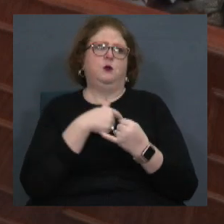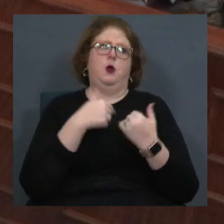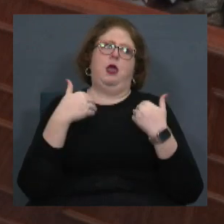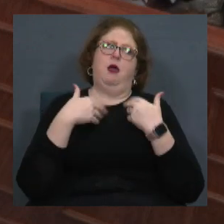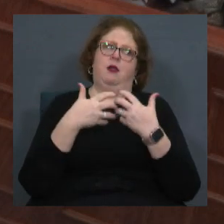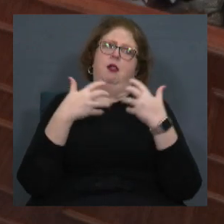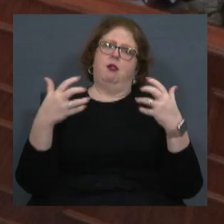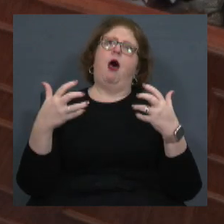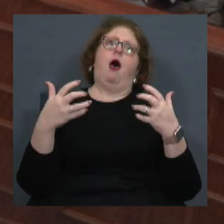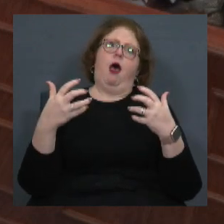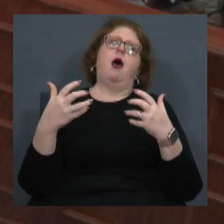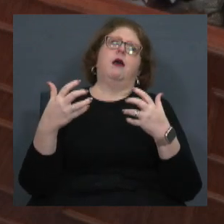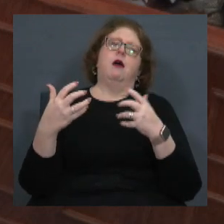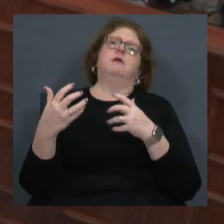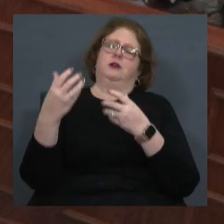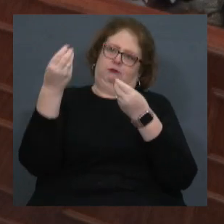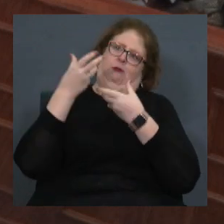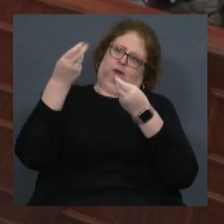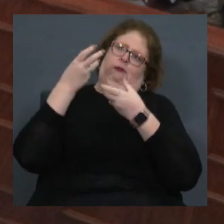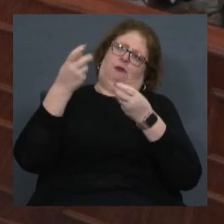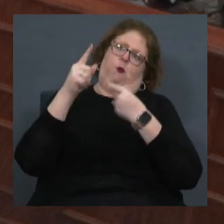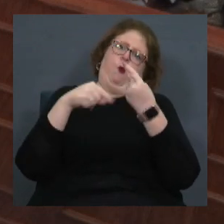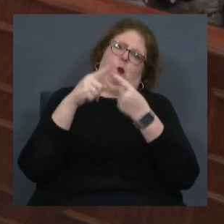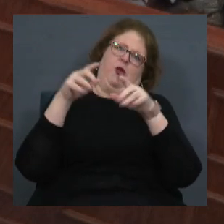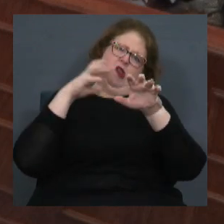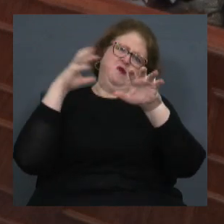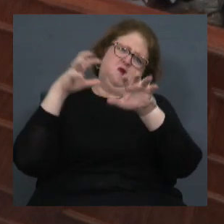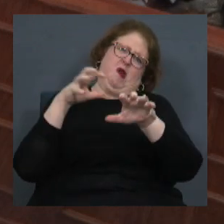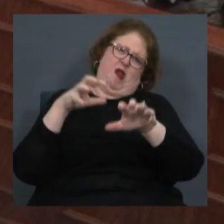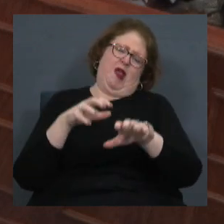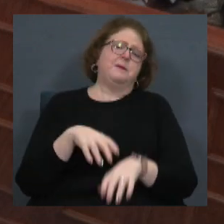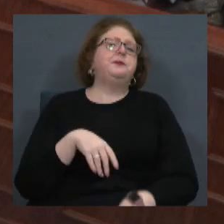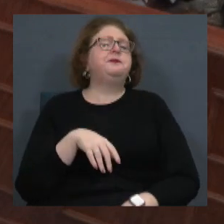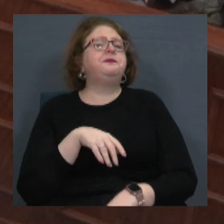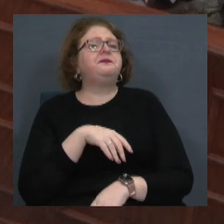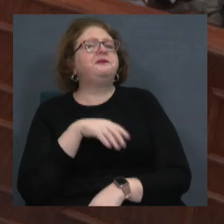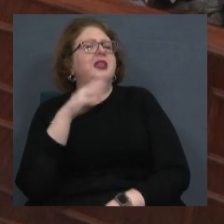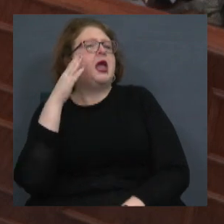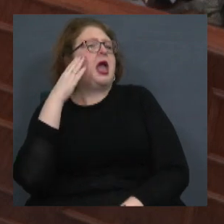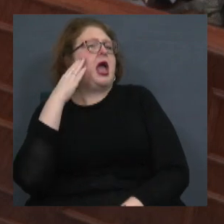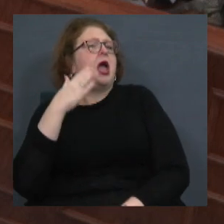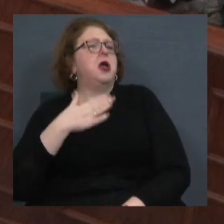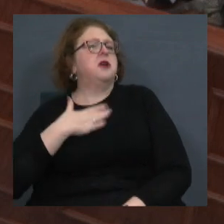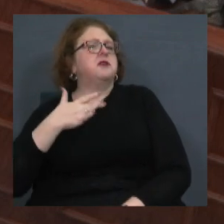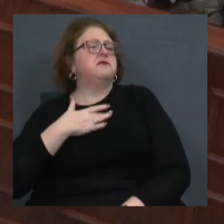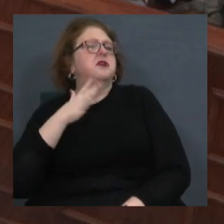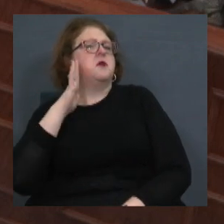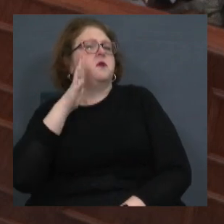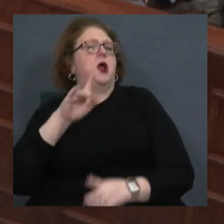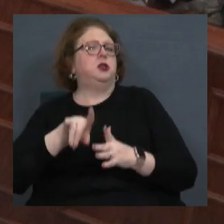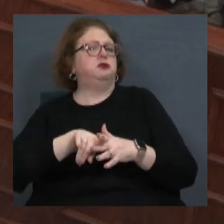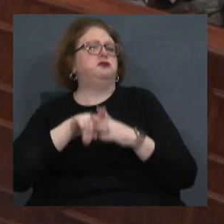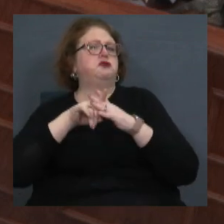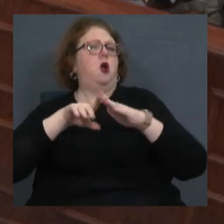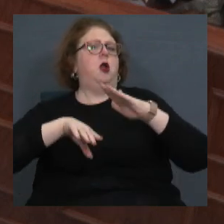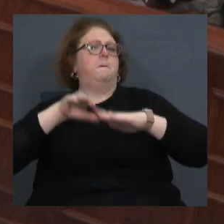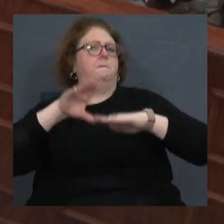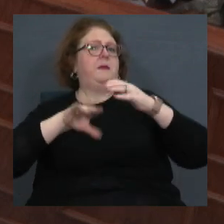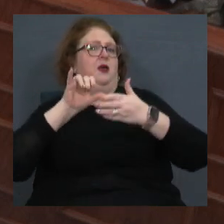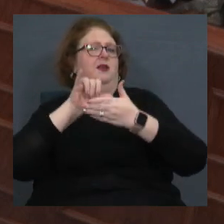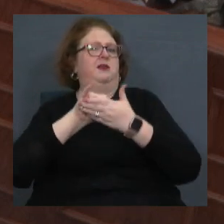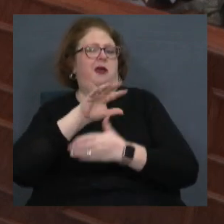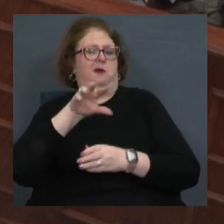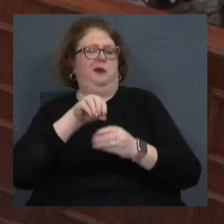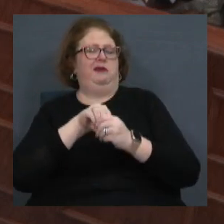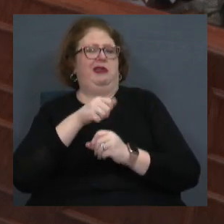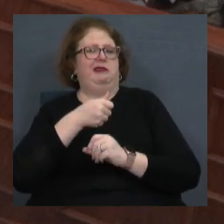It'll take about a year to construct, but we shall start in the next couple of months at the latest. We'll have a kickoff, but